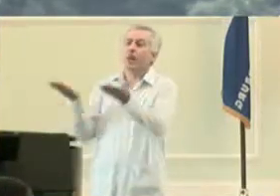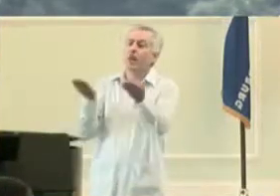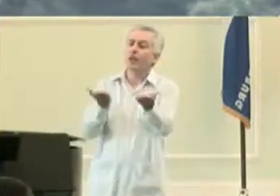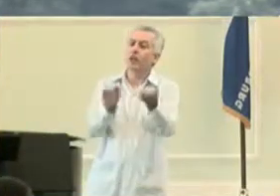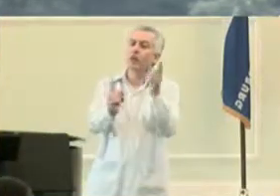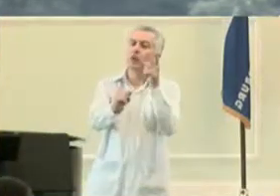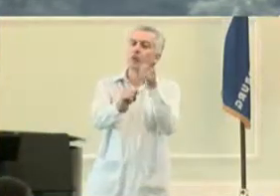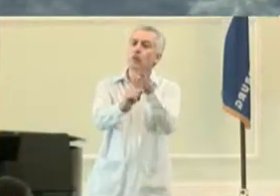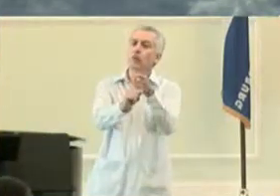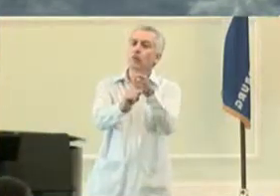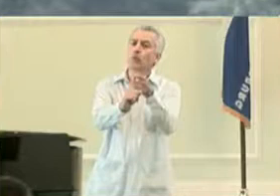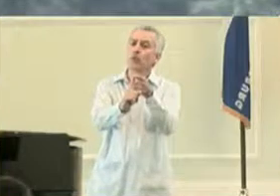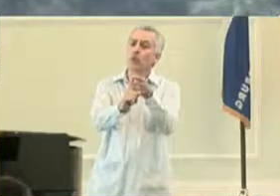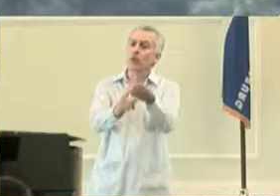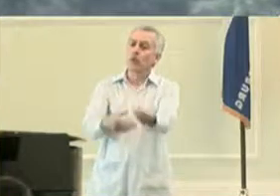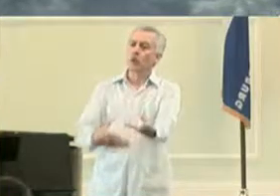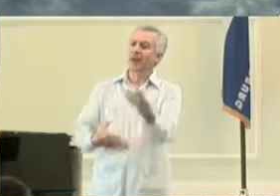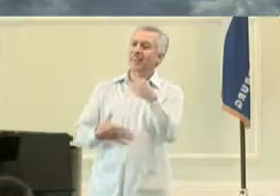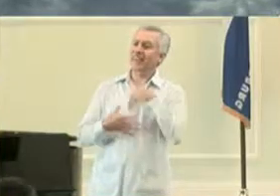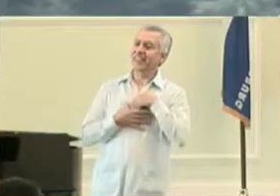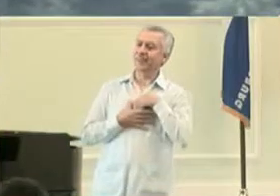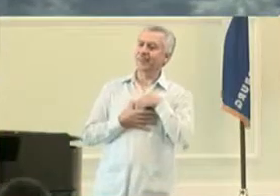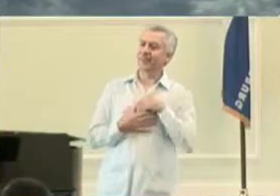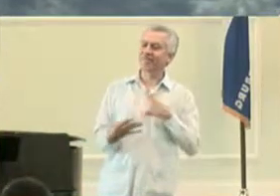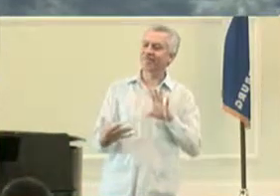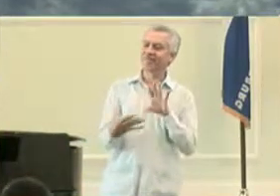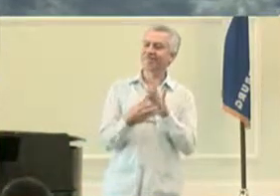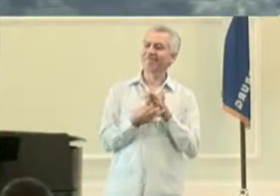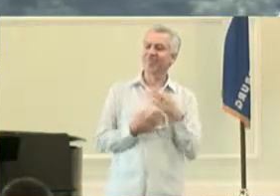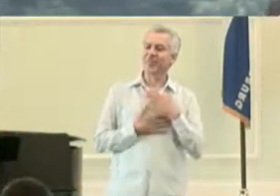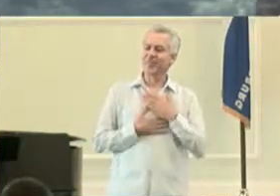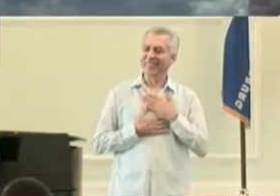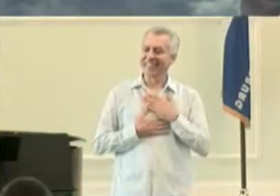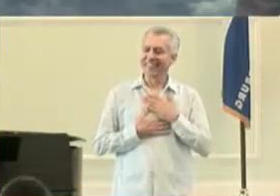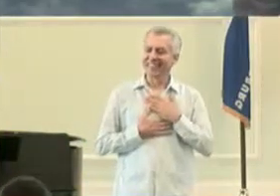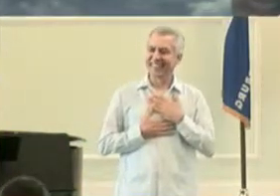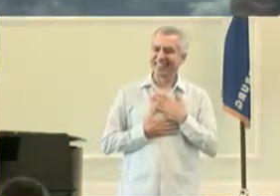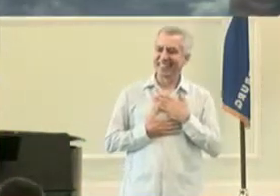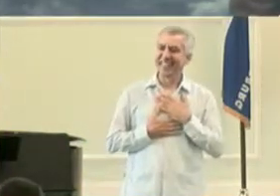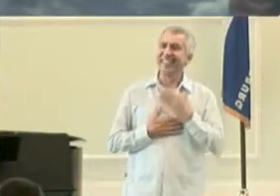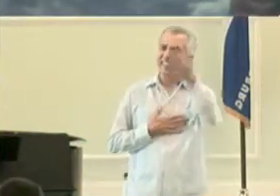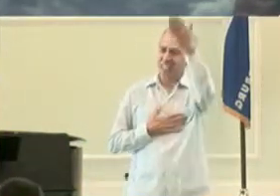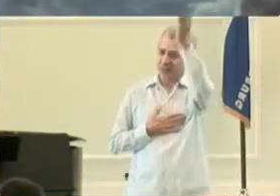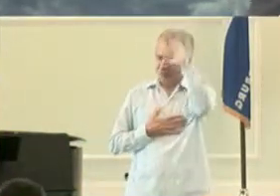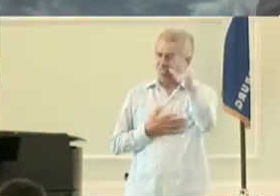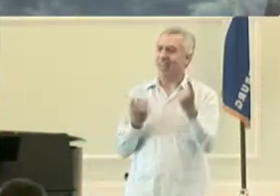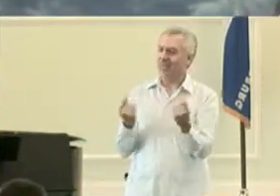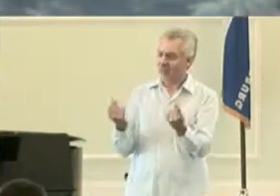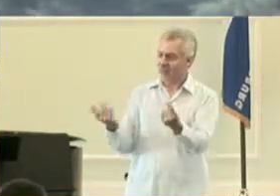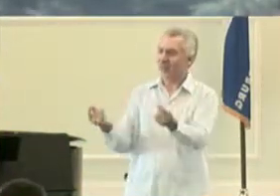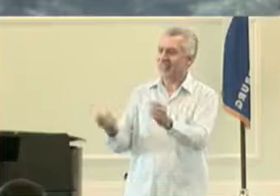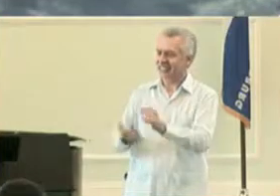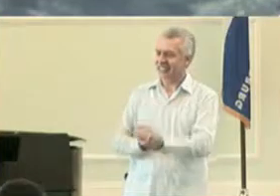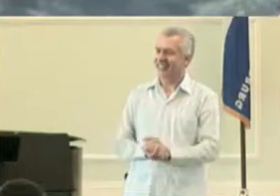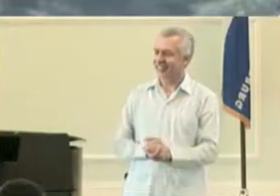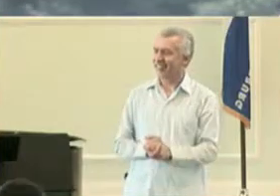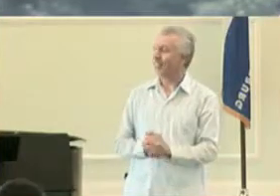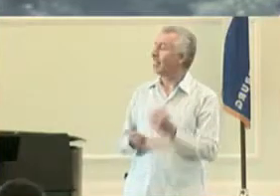what? To myself. So here's the thing. God saves